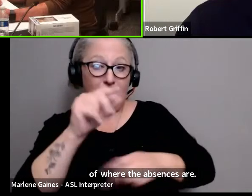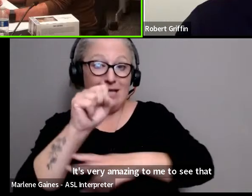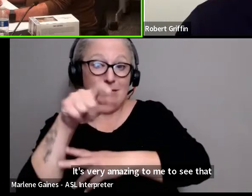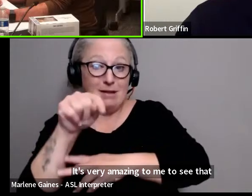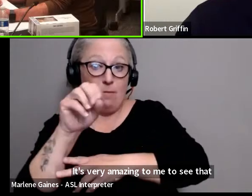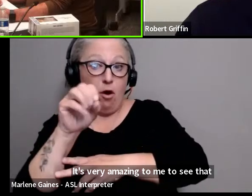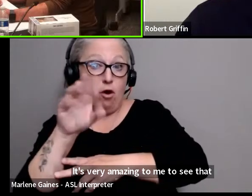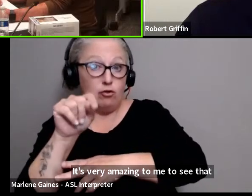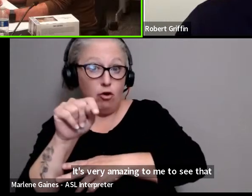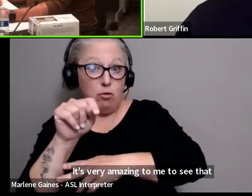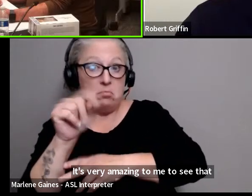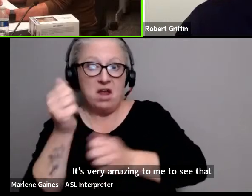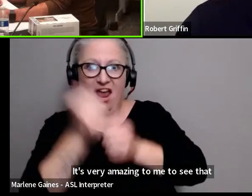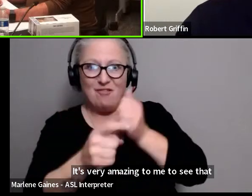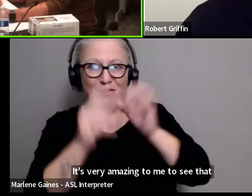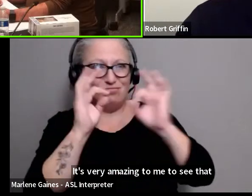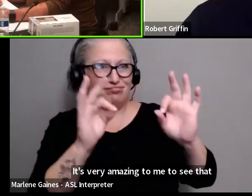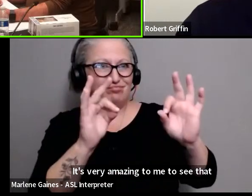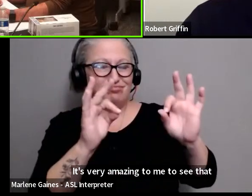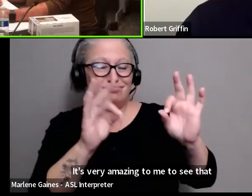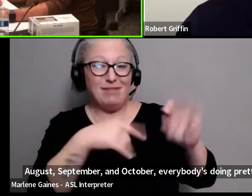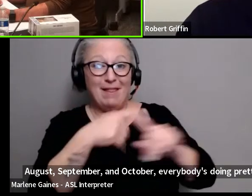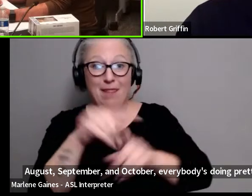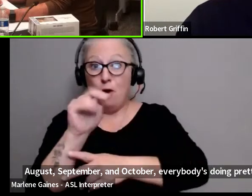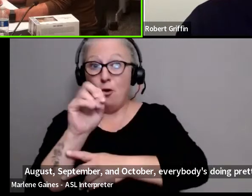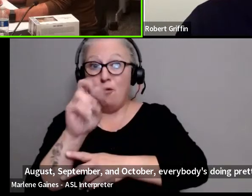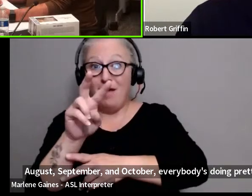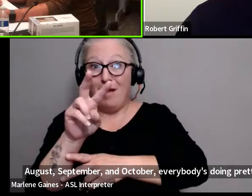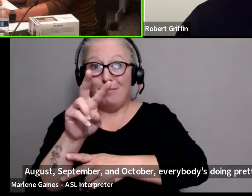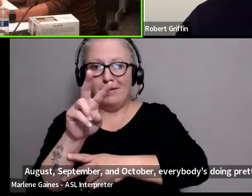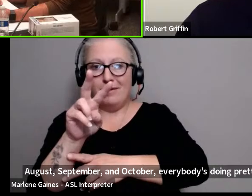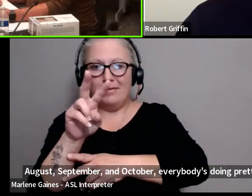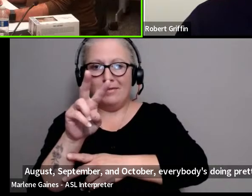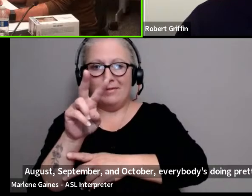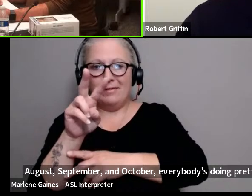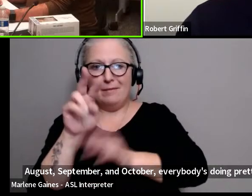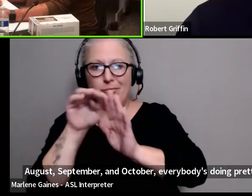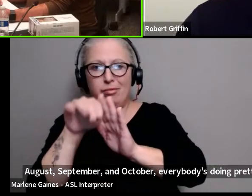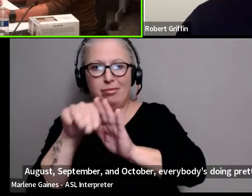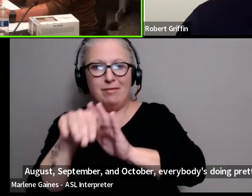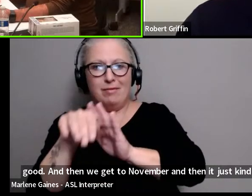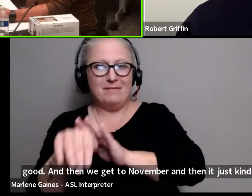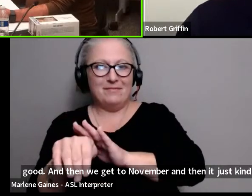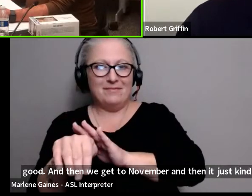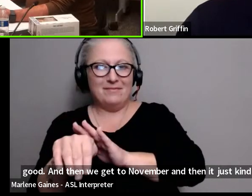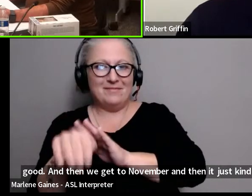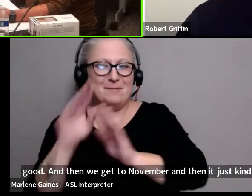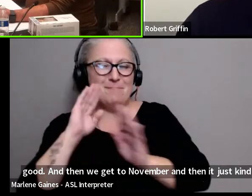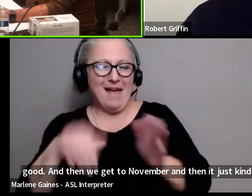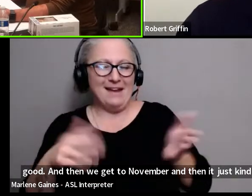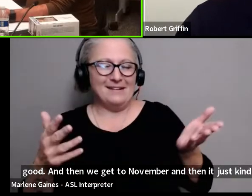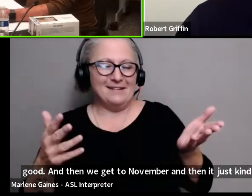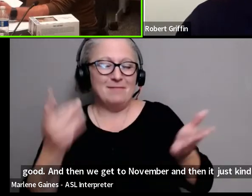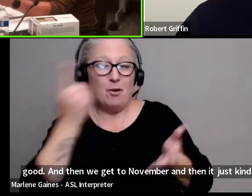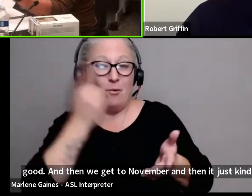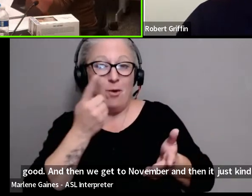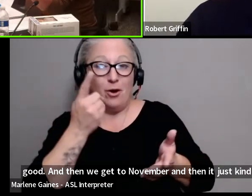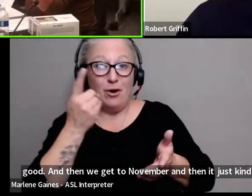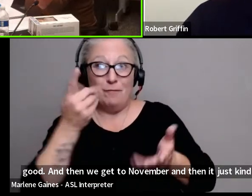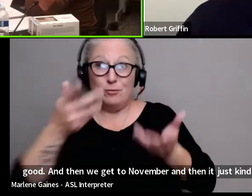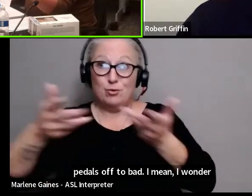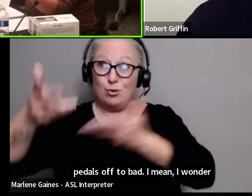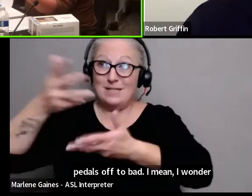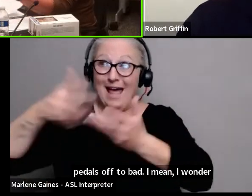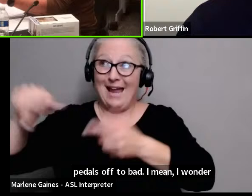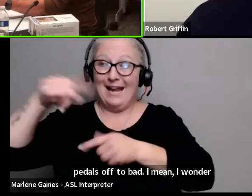October, everybody's doing pretty good. And then we get to November, and then it just kind of peters off to bad. I mean, I wonder societally how we're